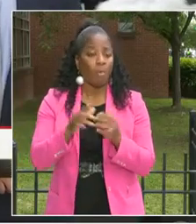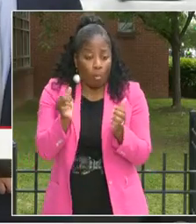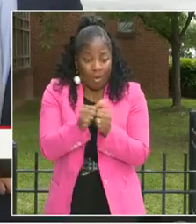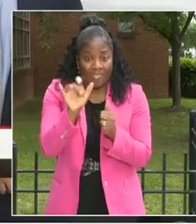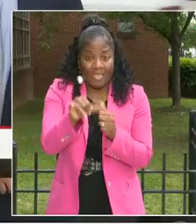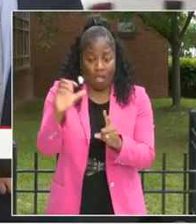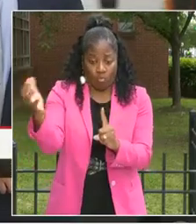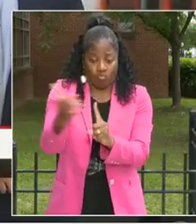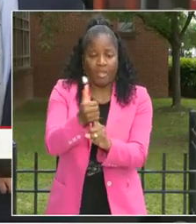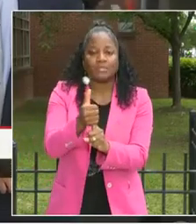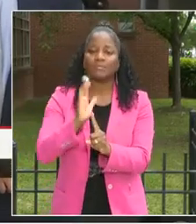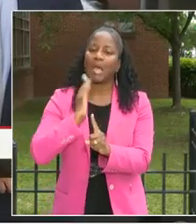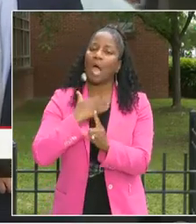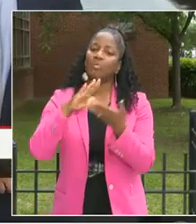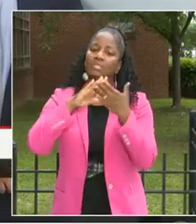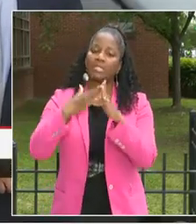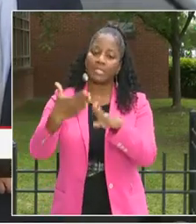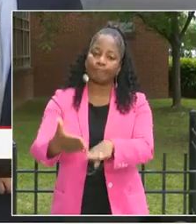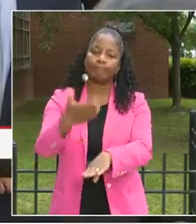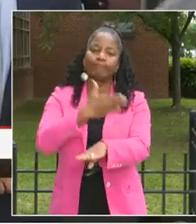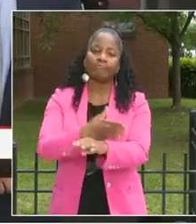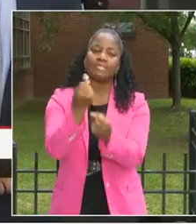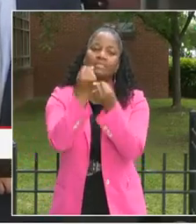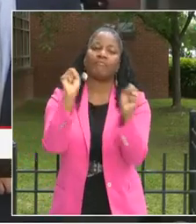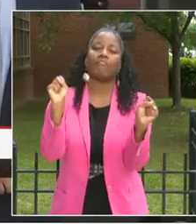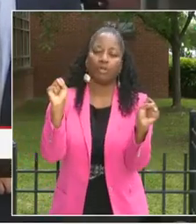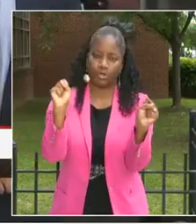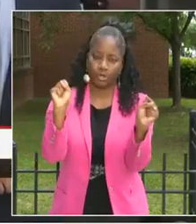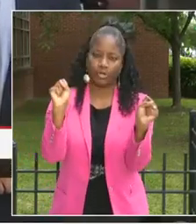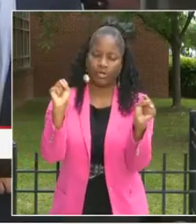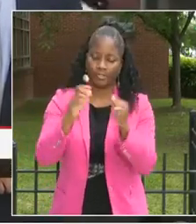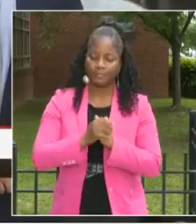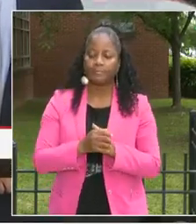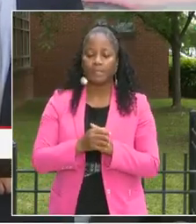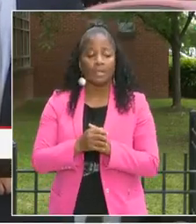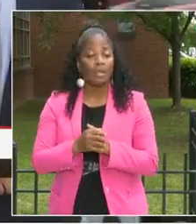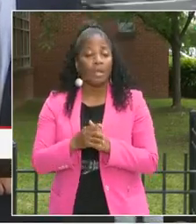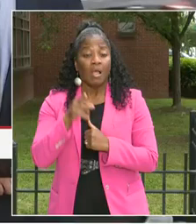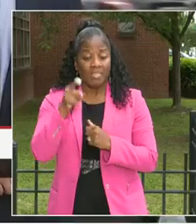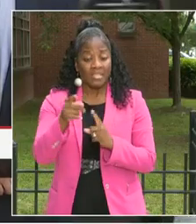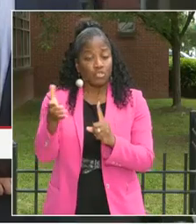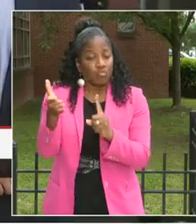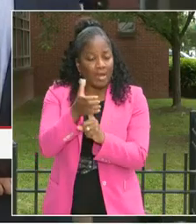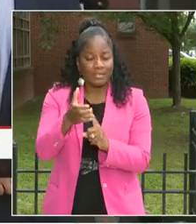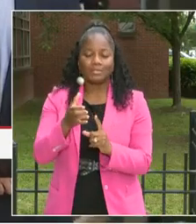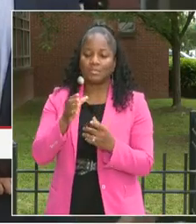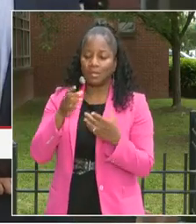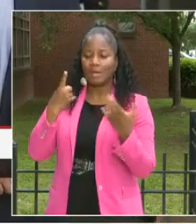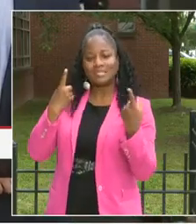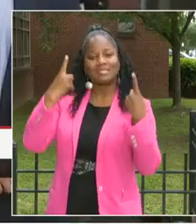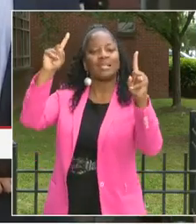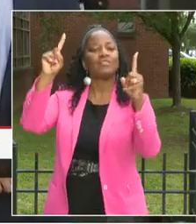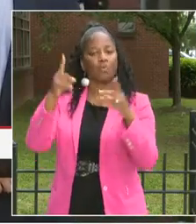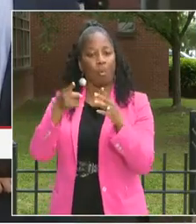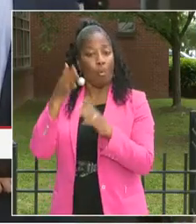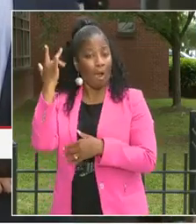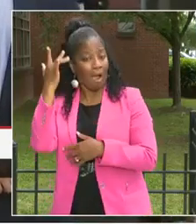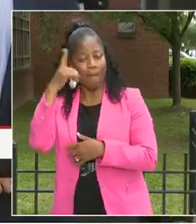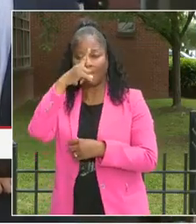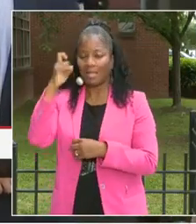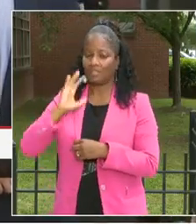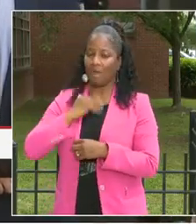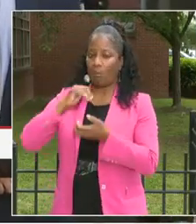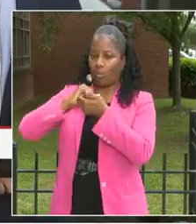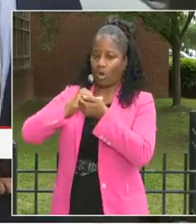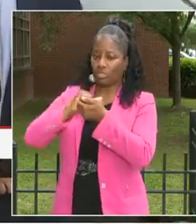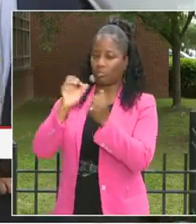today. The arrests are the latest tangible example of our partnership successes. But our work